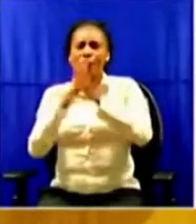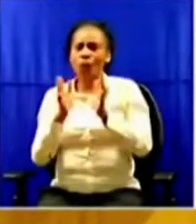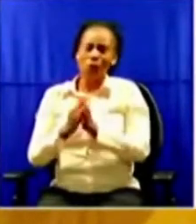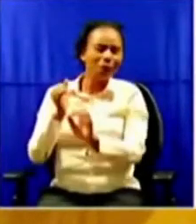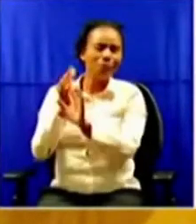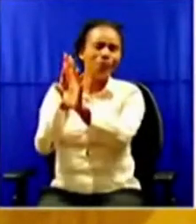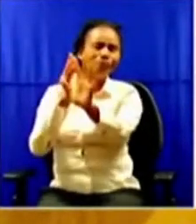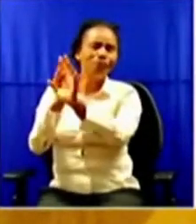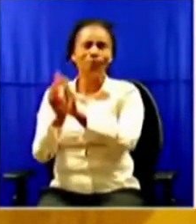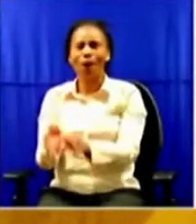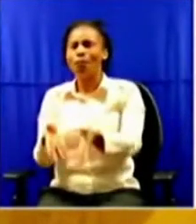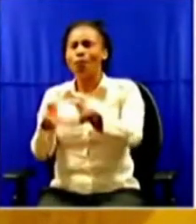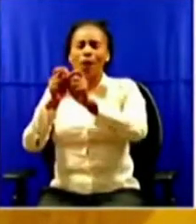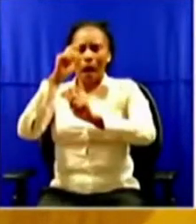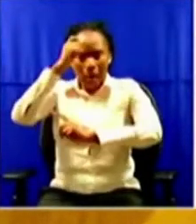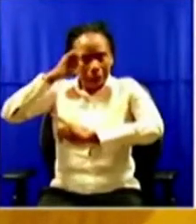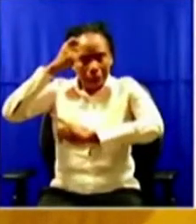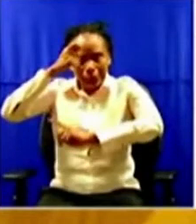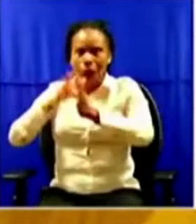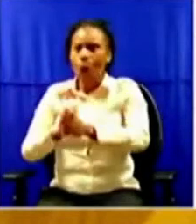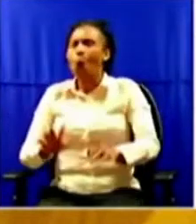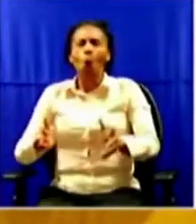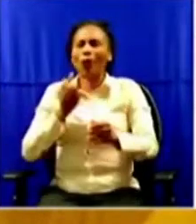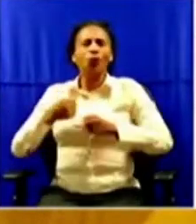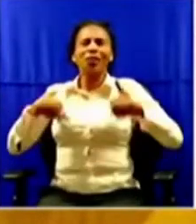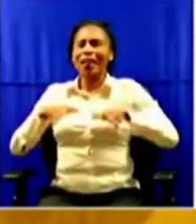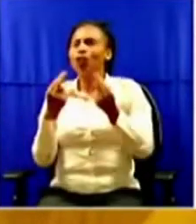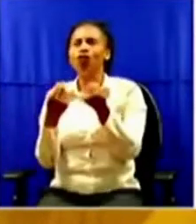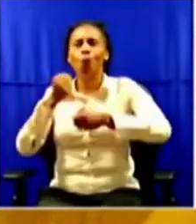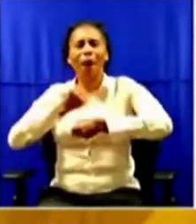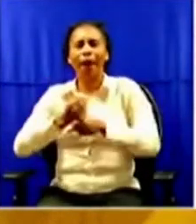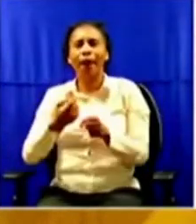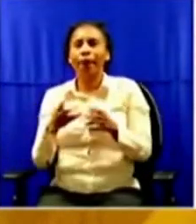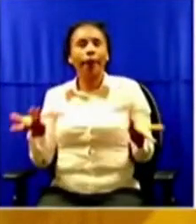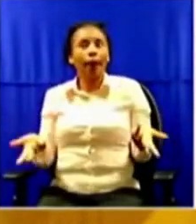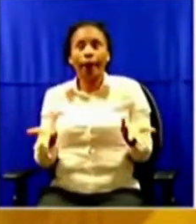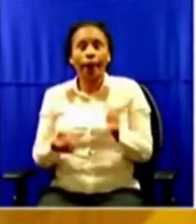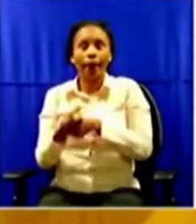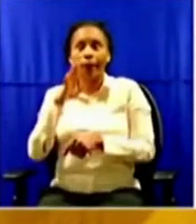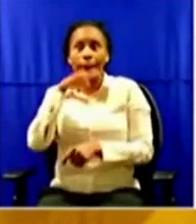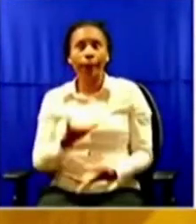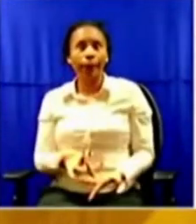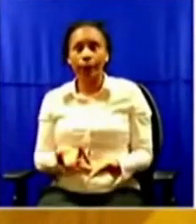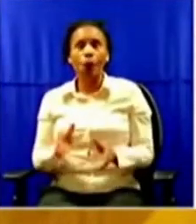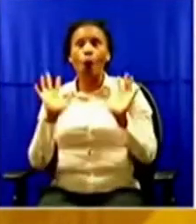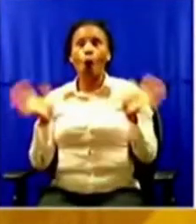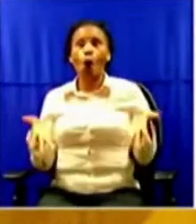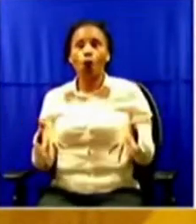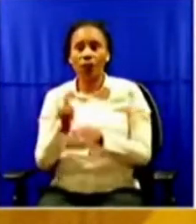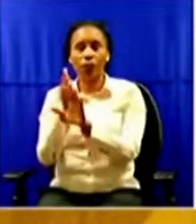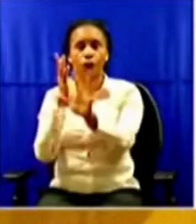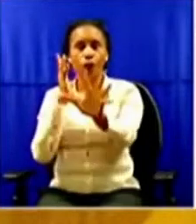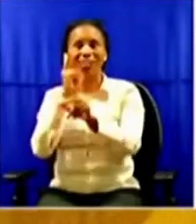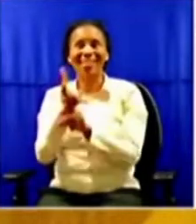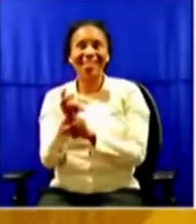for their new jobs. But there are no cranes. And the only queues we see are the ones that the